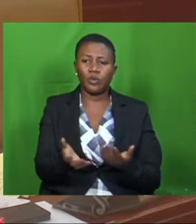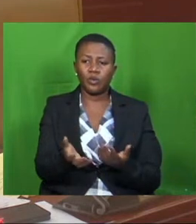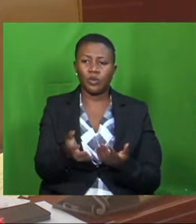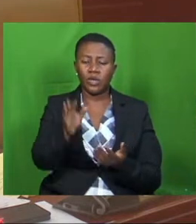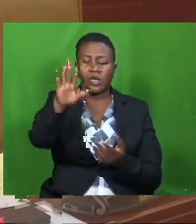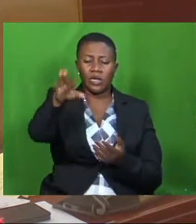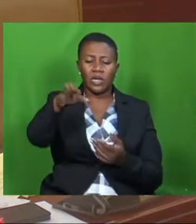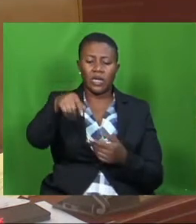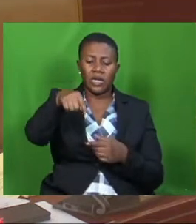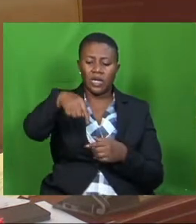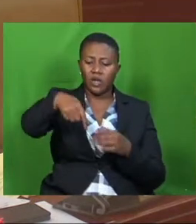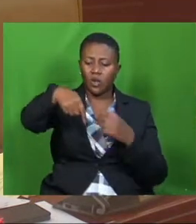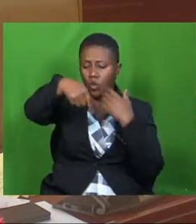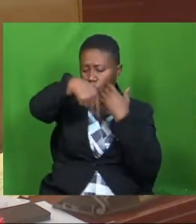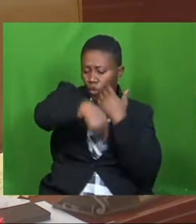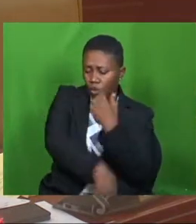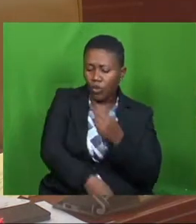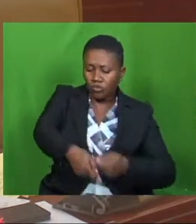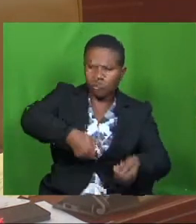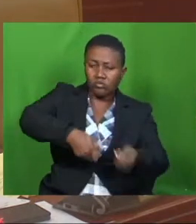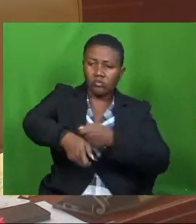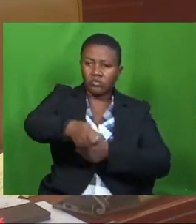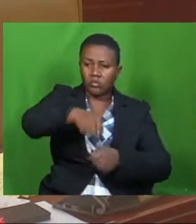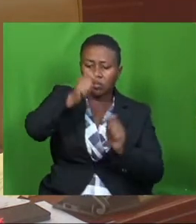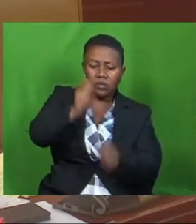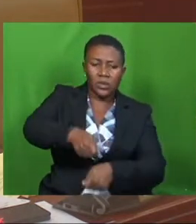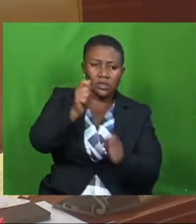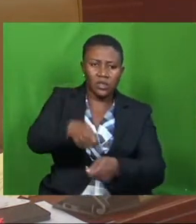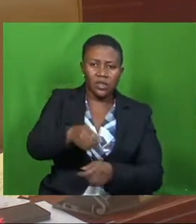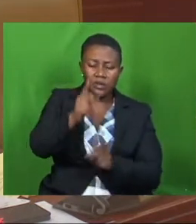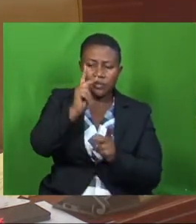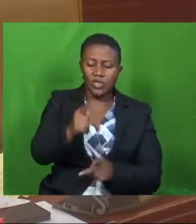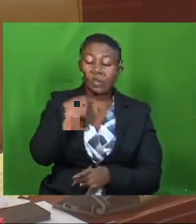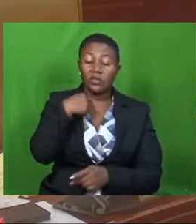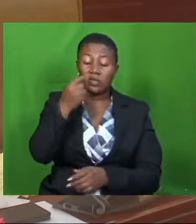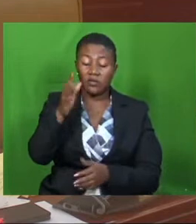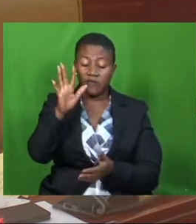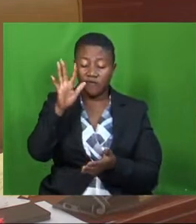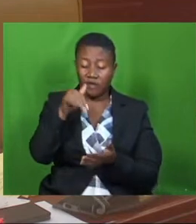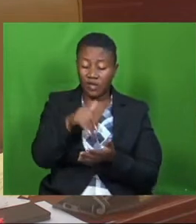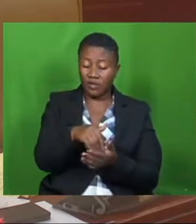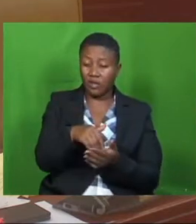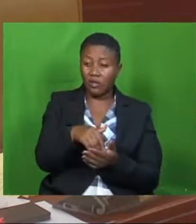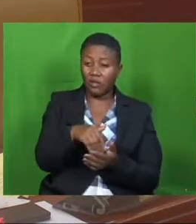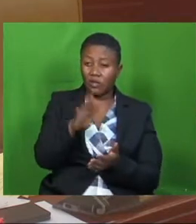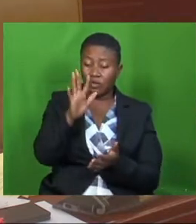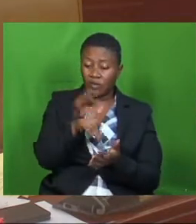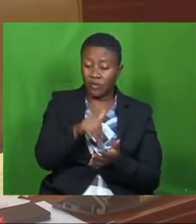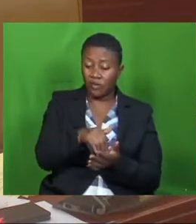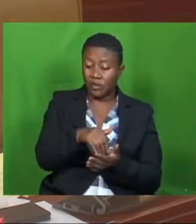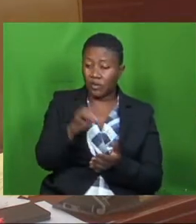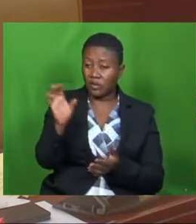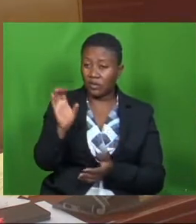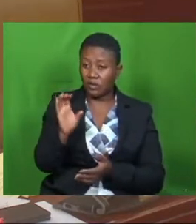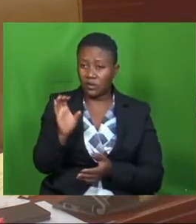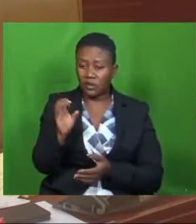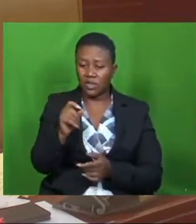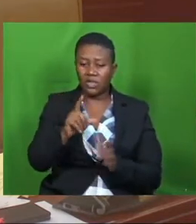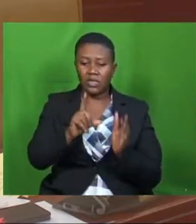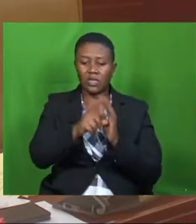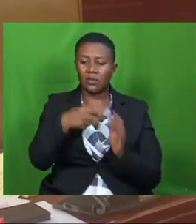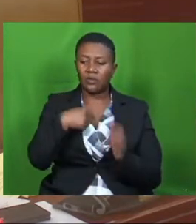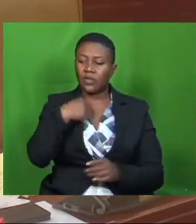that we do not have the mandate, the powers to pardon anybody. What we do is to recommend that the law